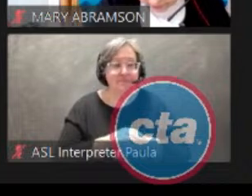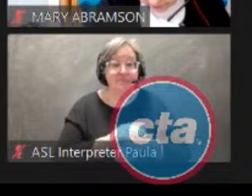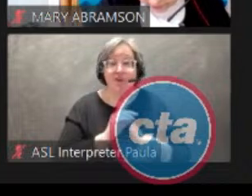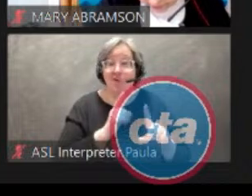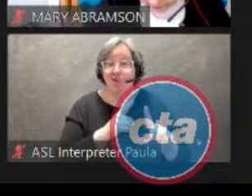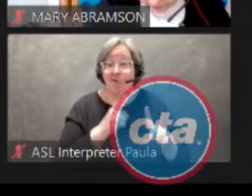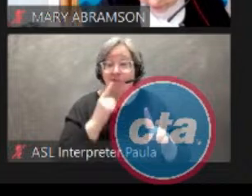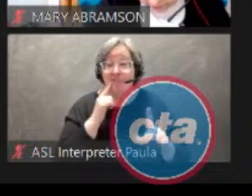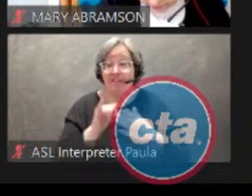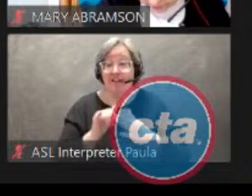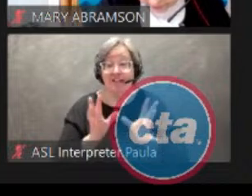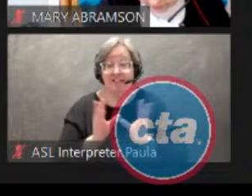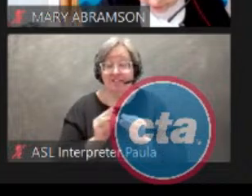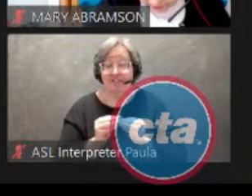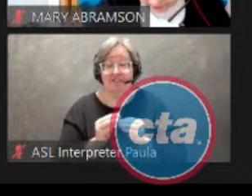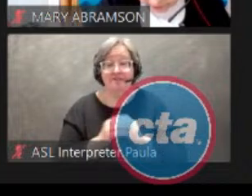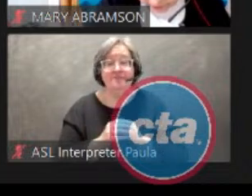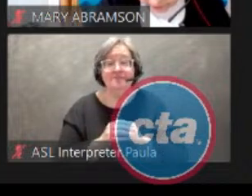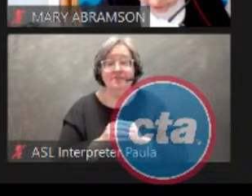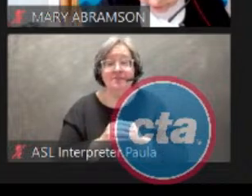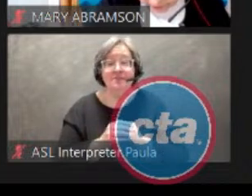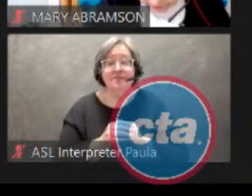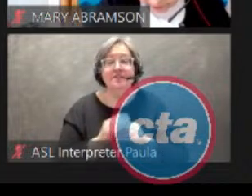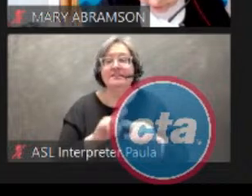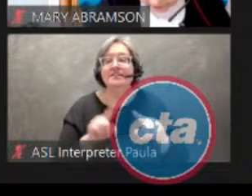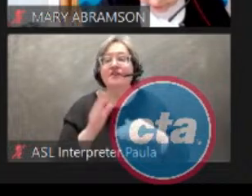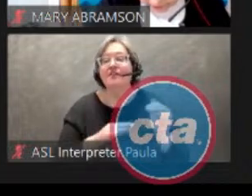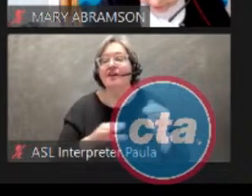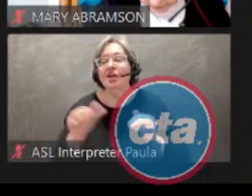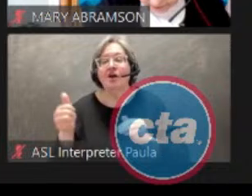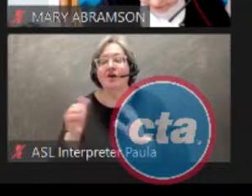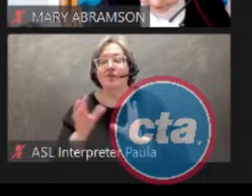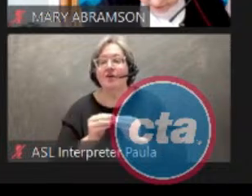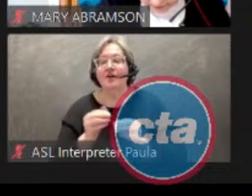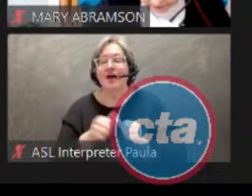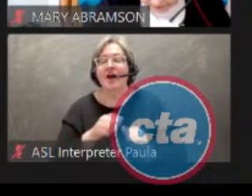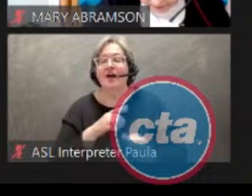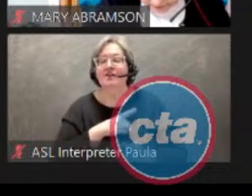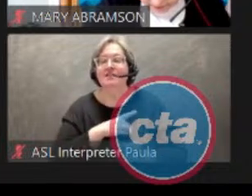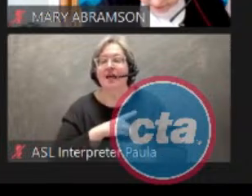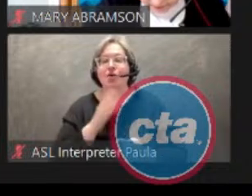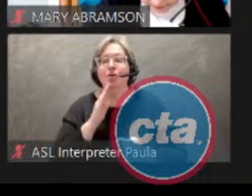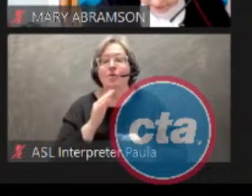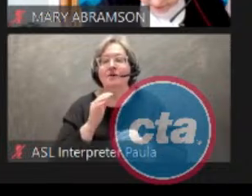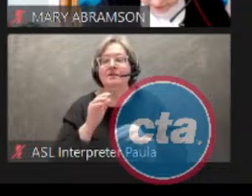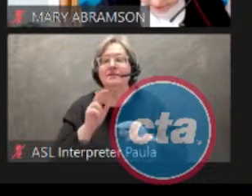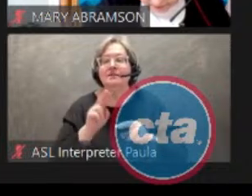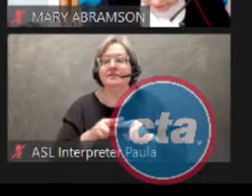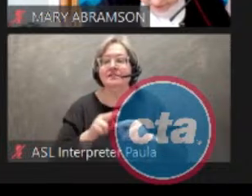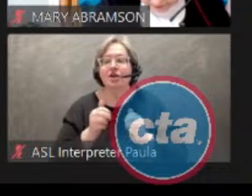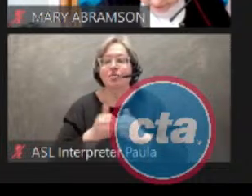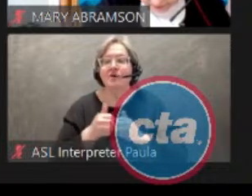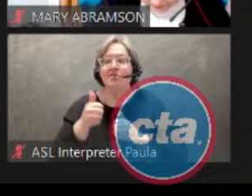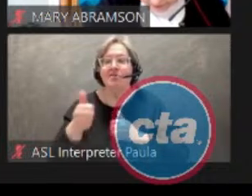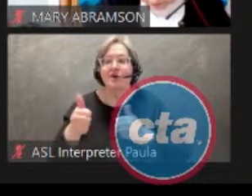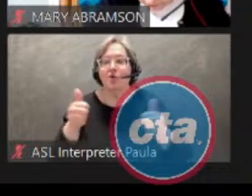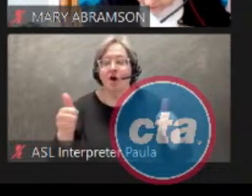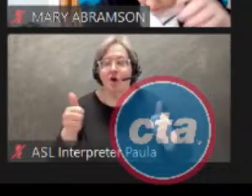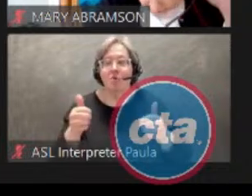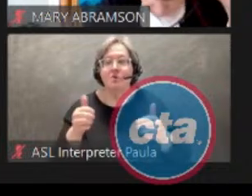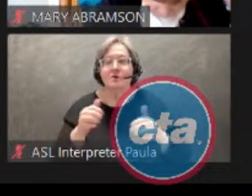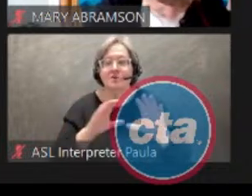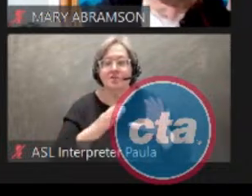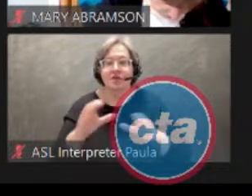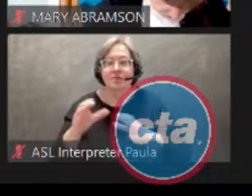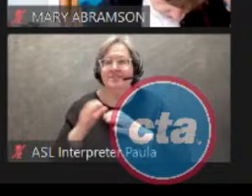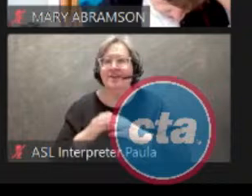this particular convention, which has not been in previous conventions, that every delegate will sit with their own delegation. In the past, people with disabilities and